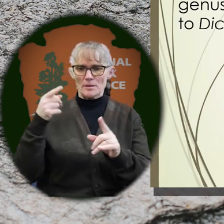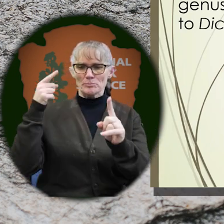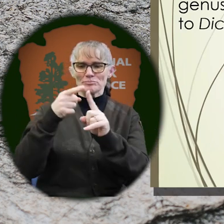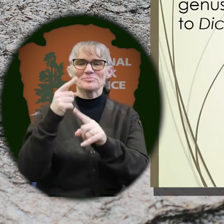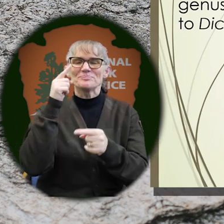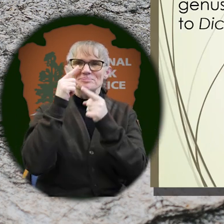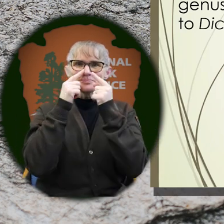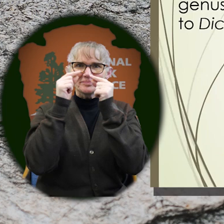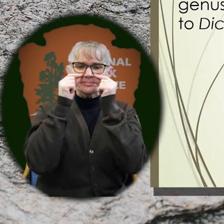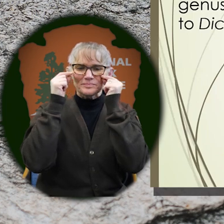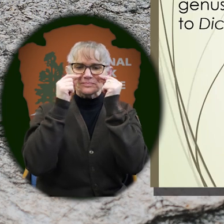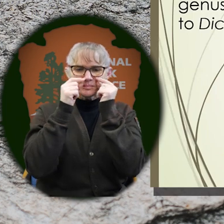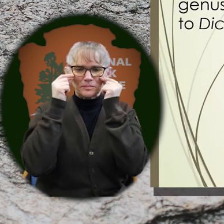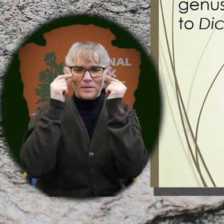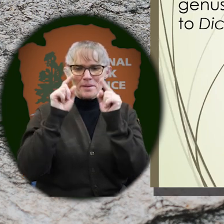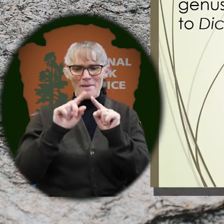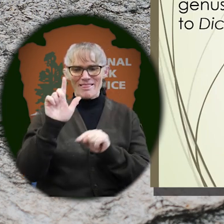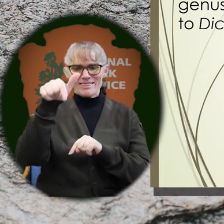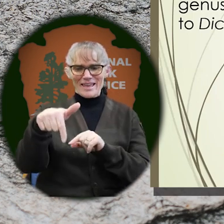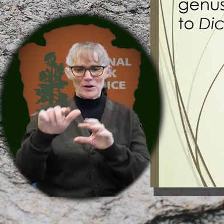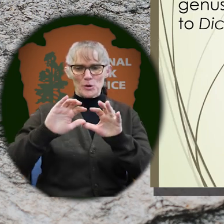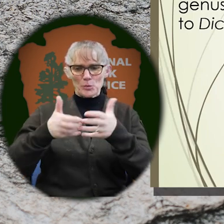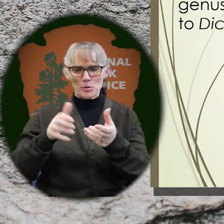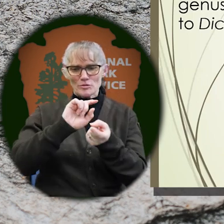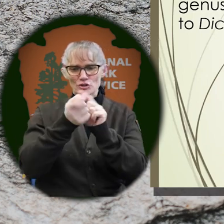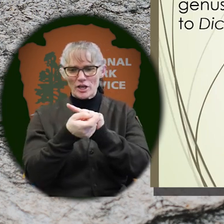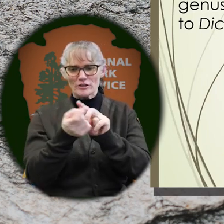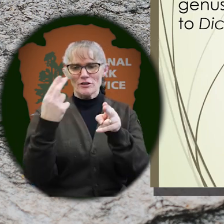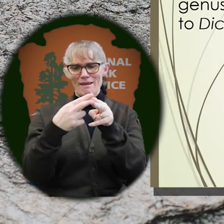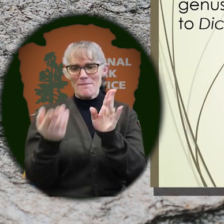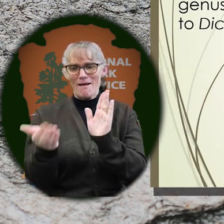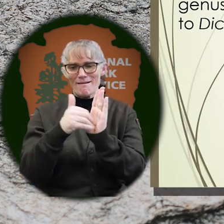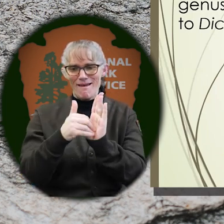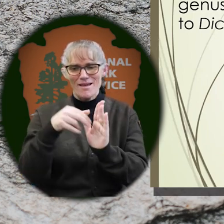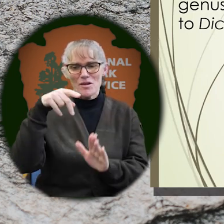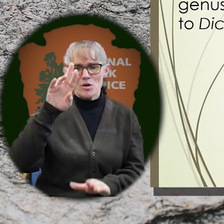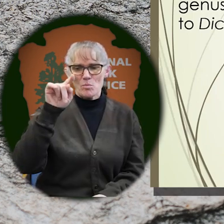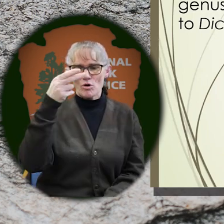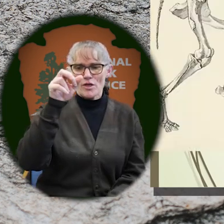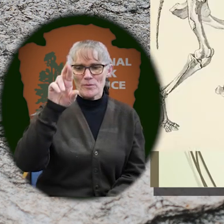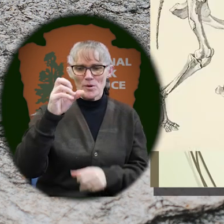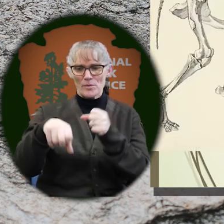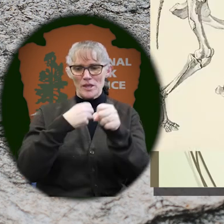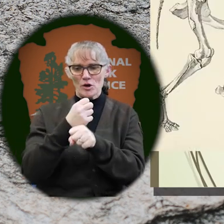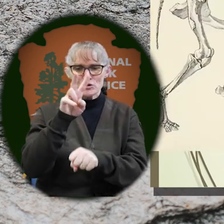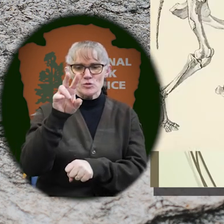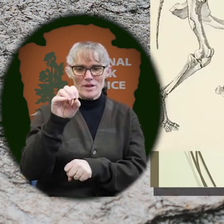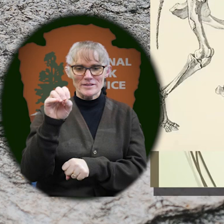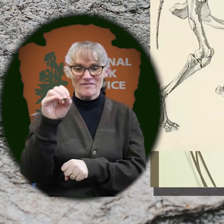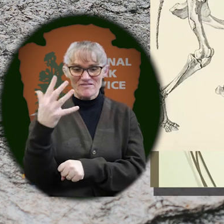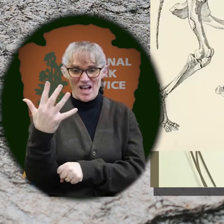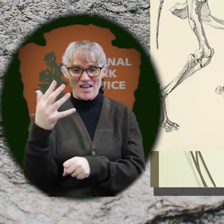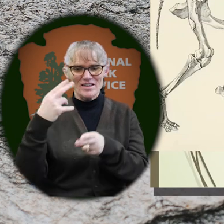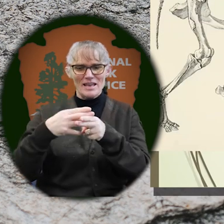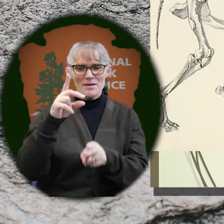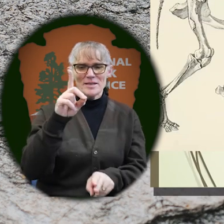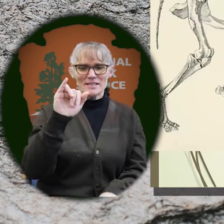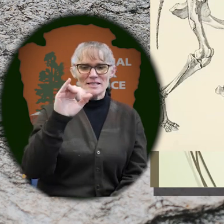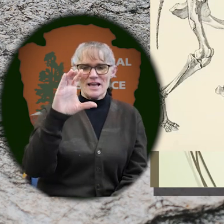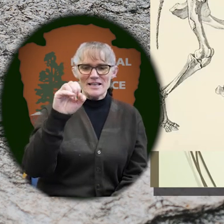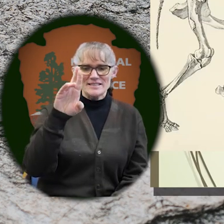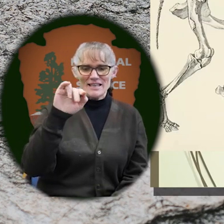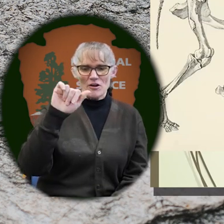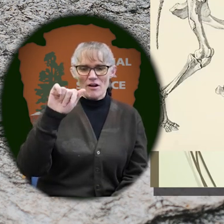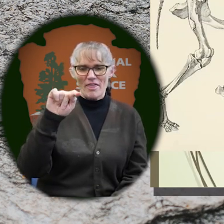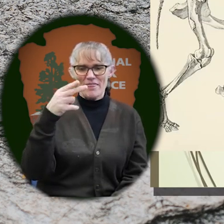reclassified again by Prothero in 2005 into Diceratherium. And here is an